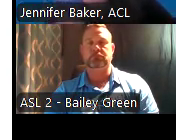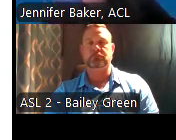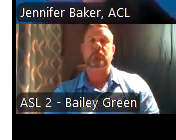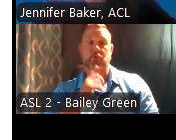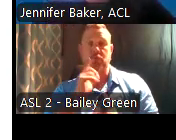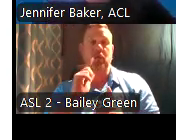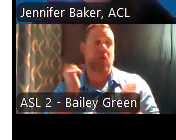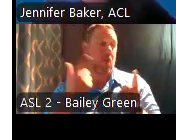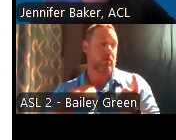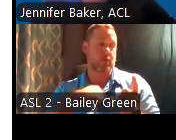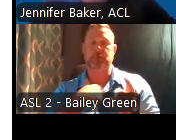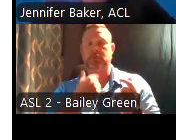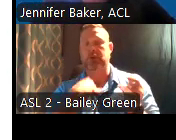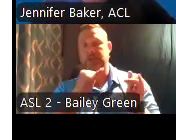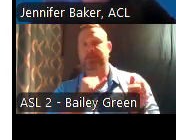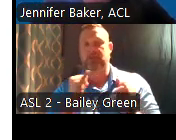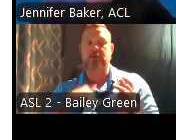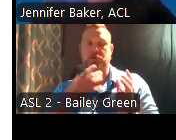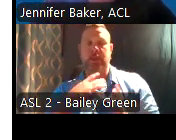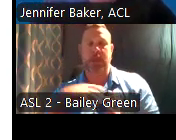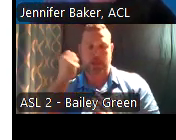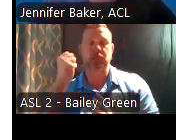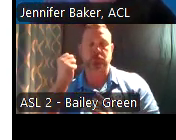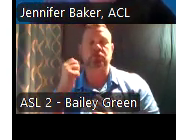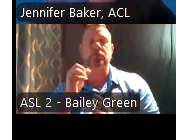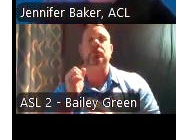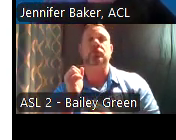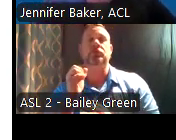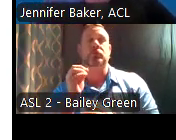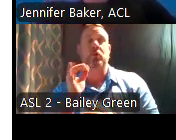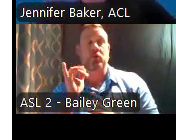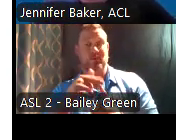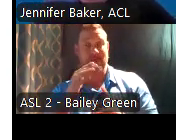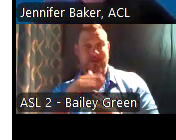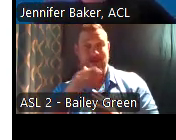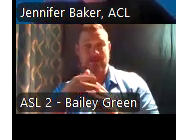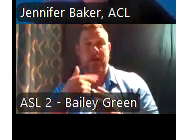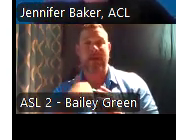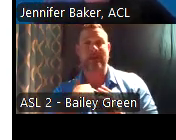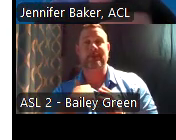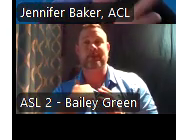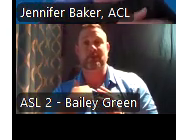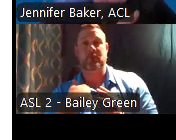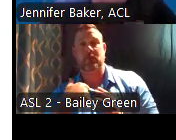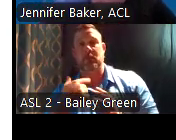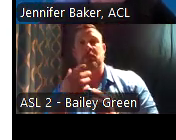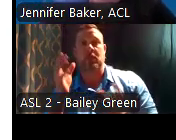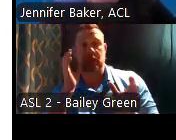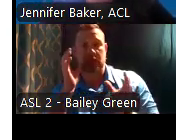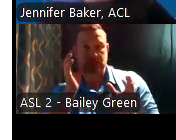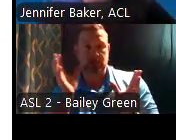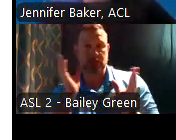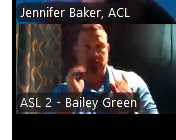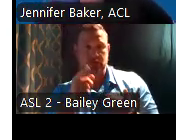we're all aging. And so to that end, we had a listening session, as you can